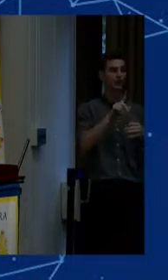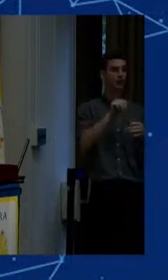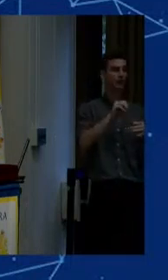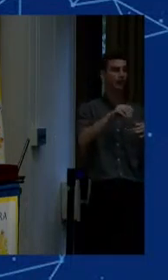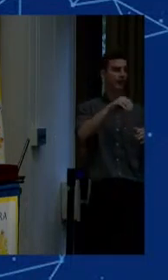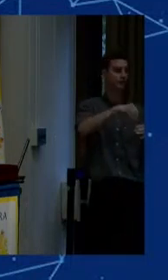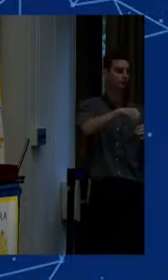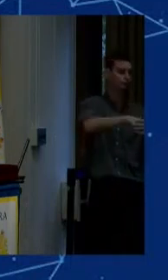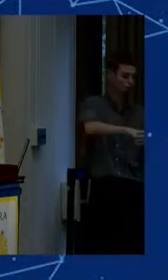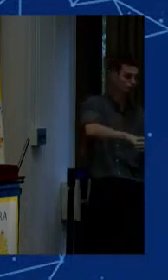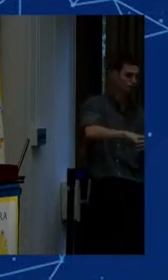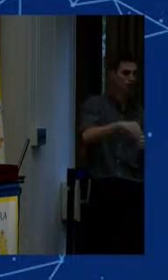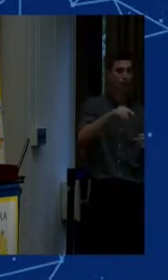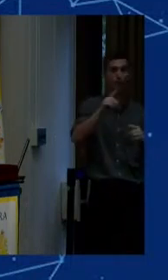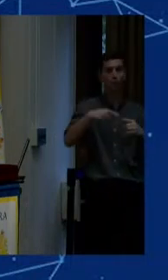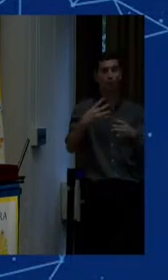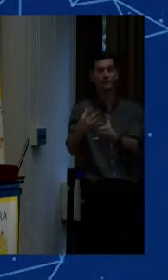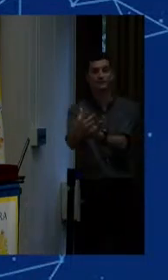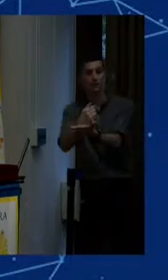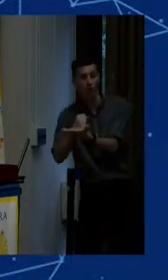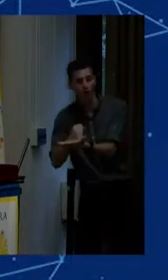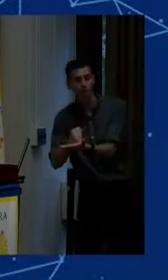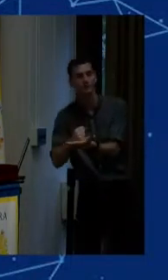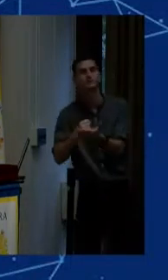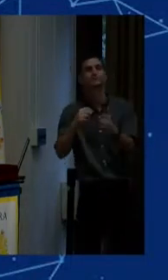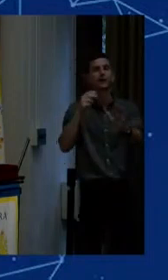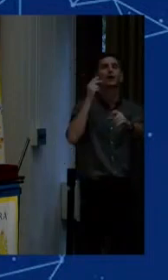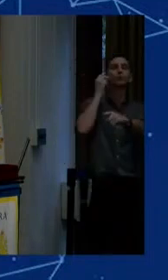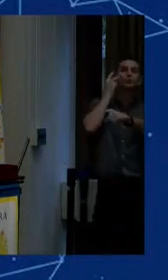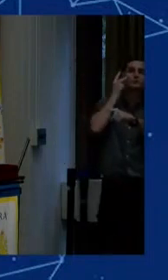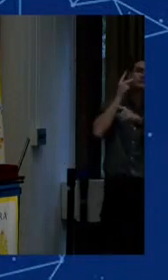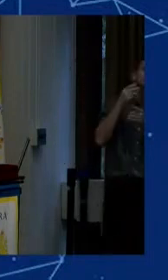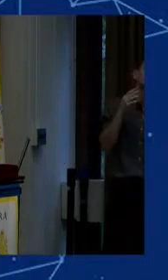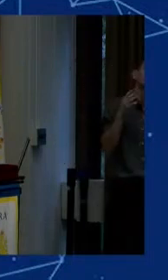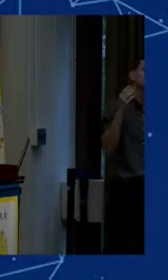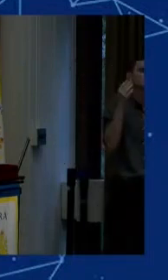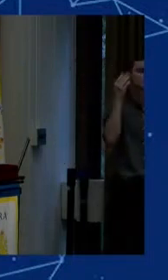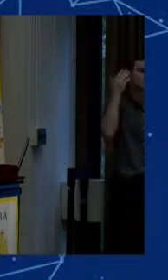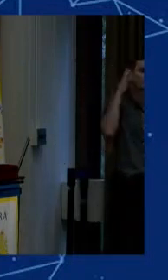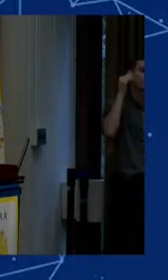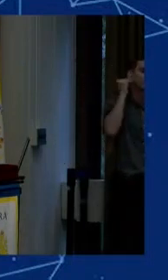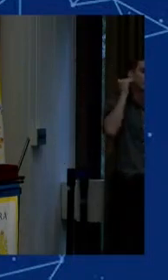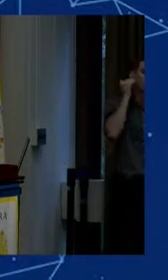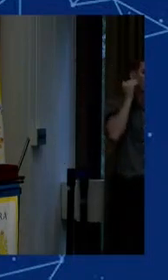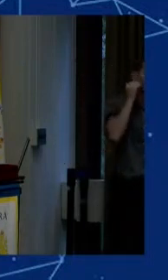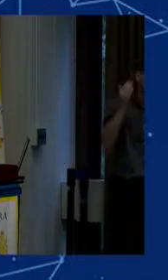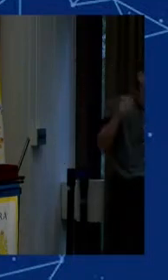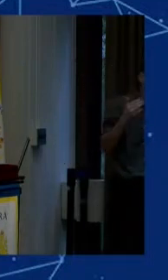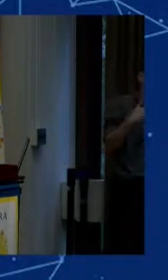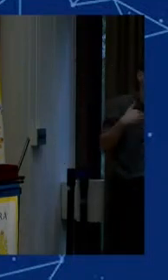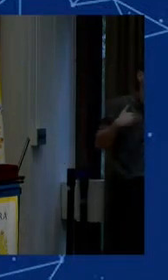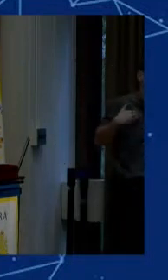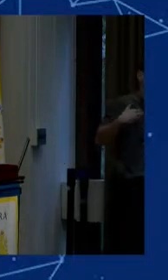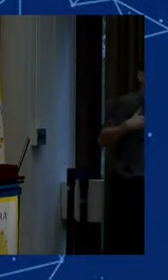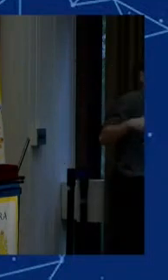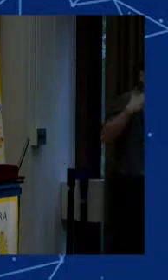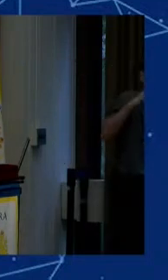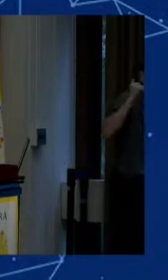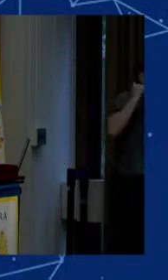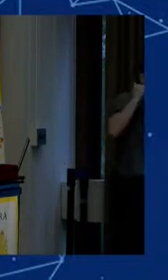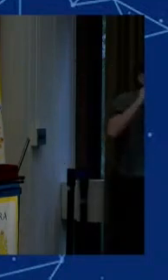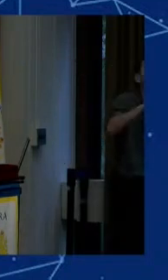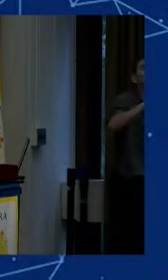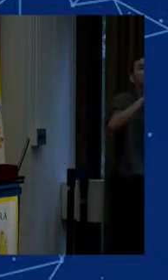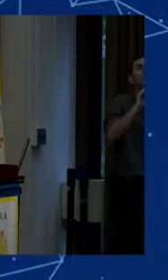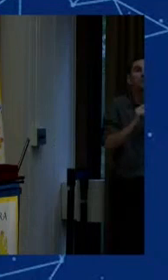plants. And yes, some of this is obviously common sense and things that we probably knew already.